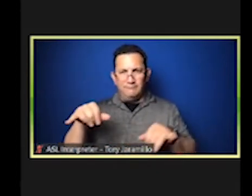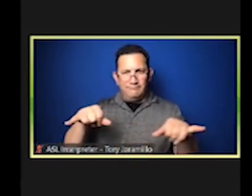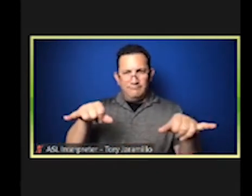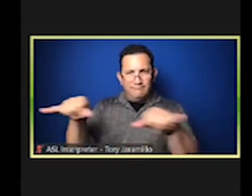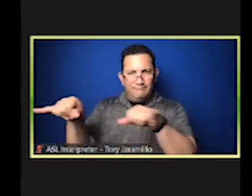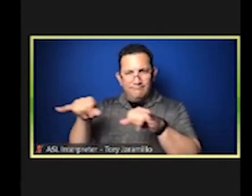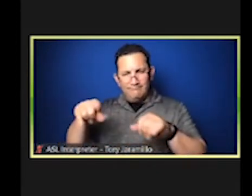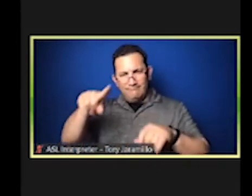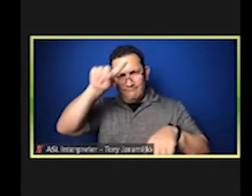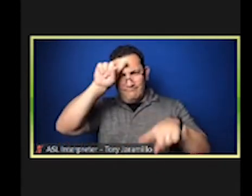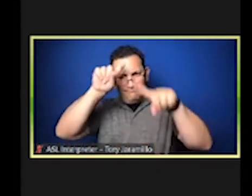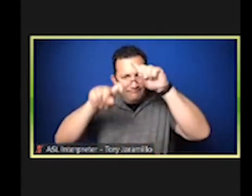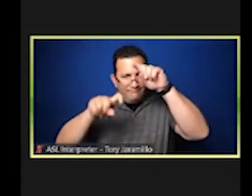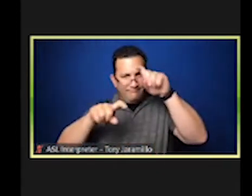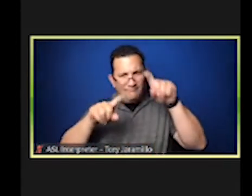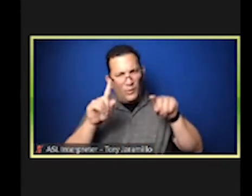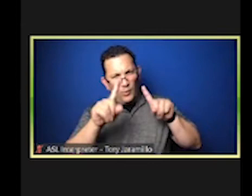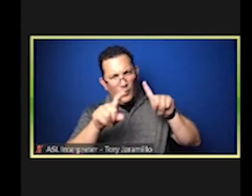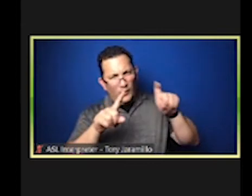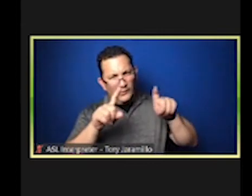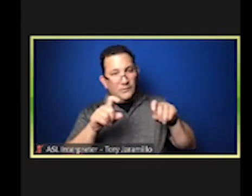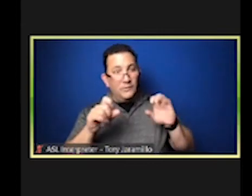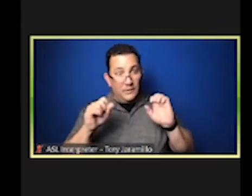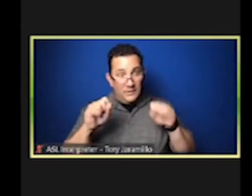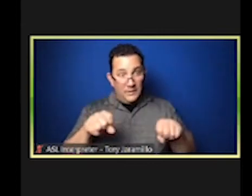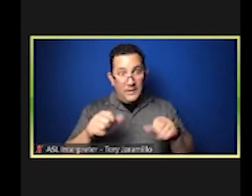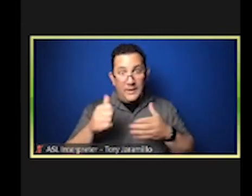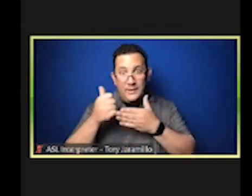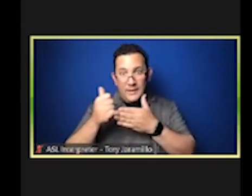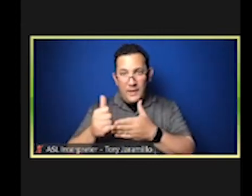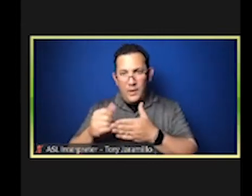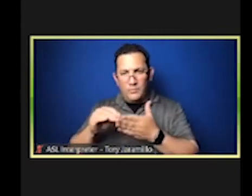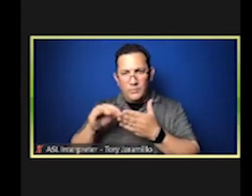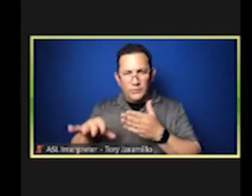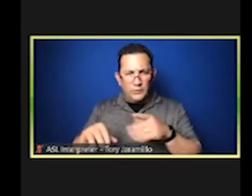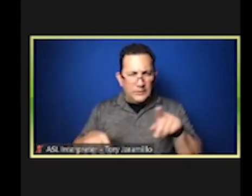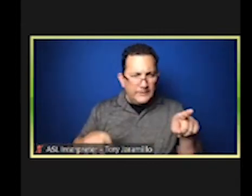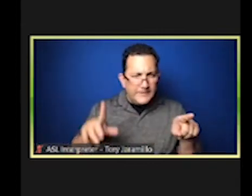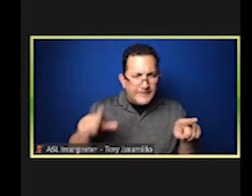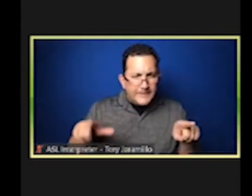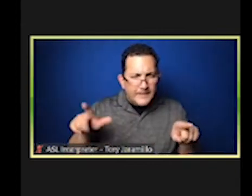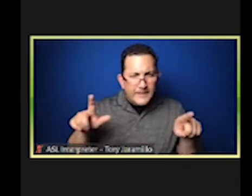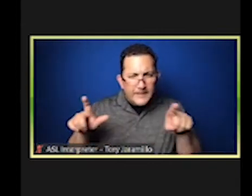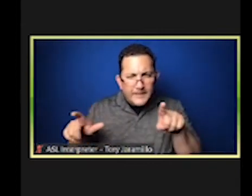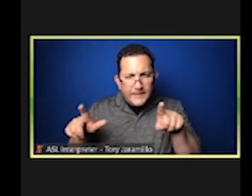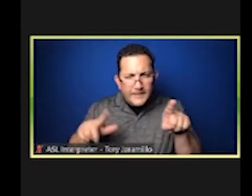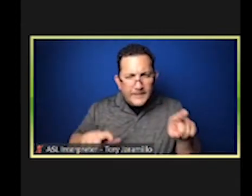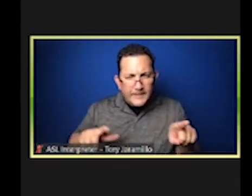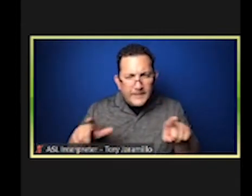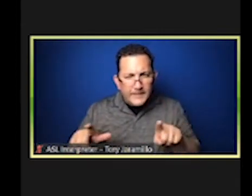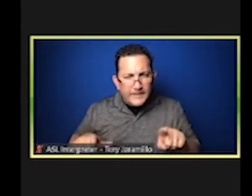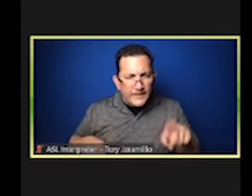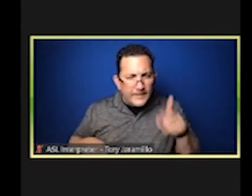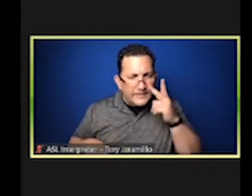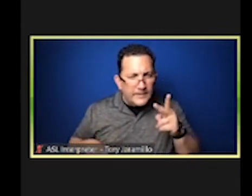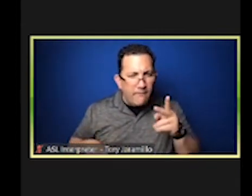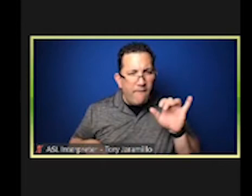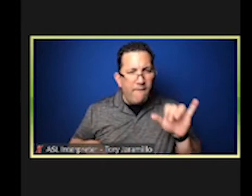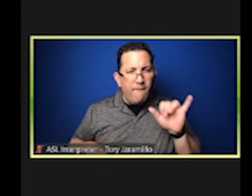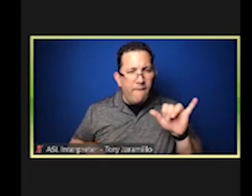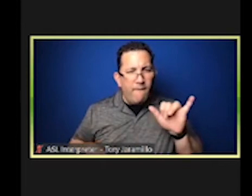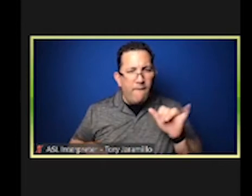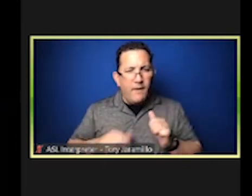that will walk students through the most important aspects of using Edgenuity courseware as a student.